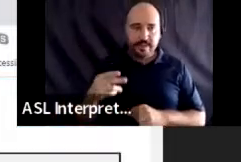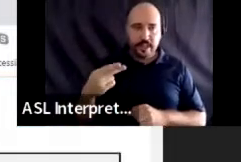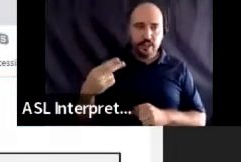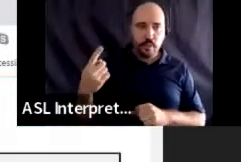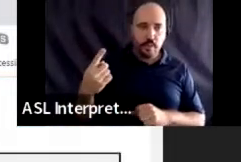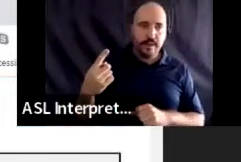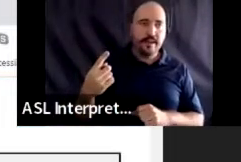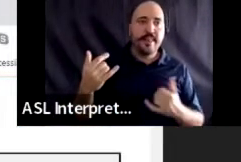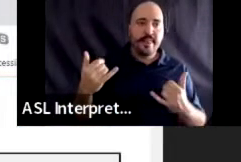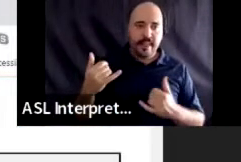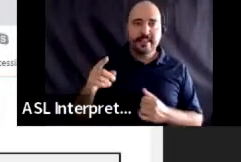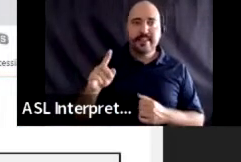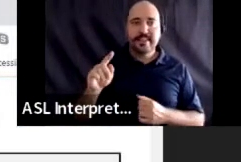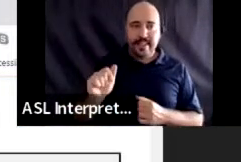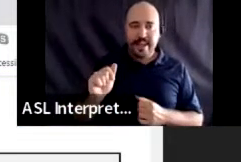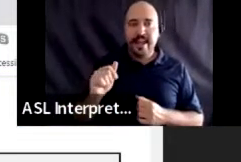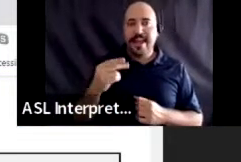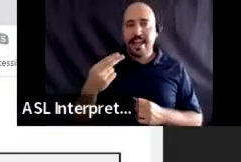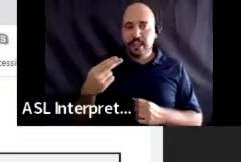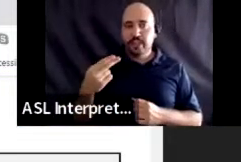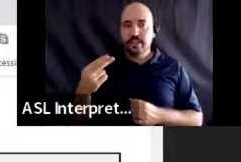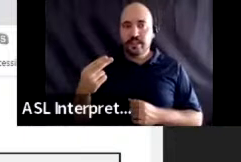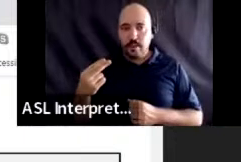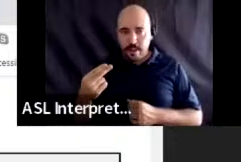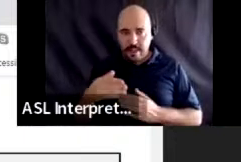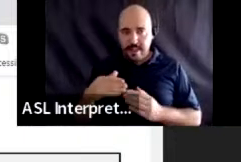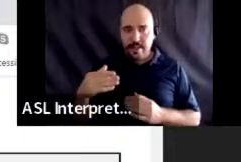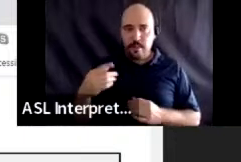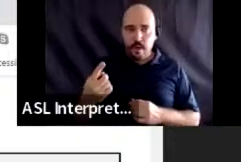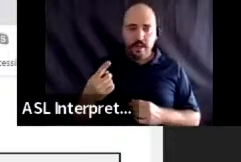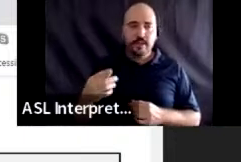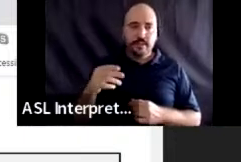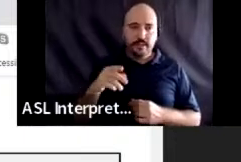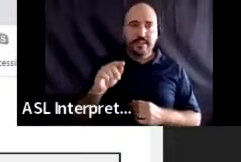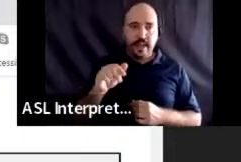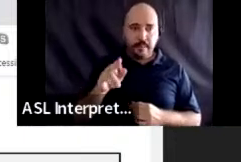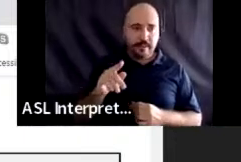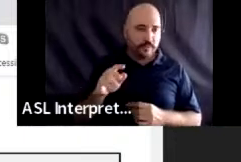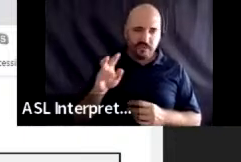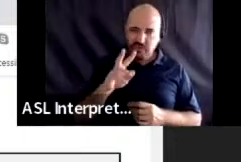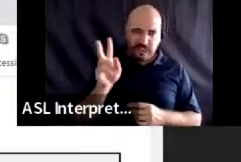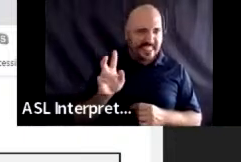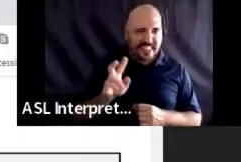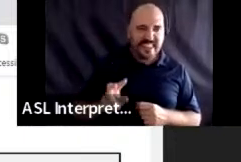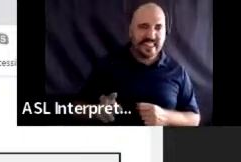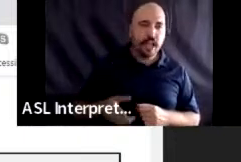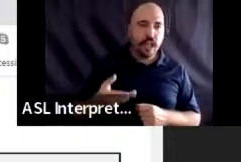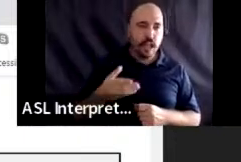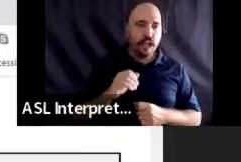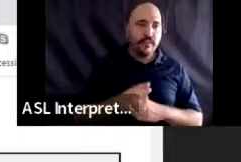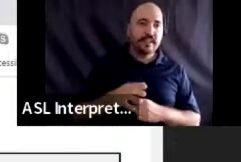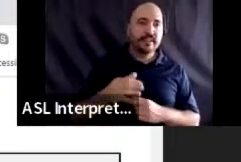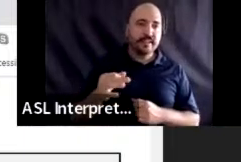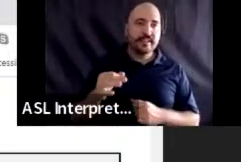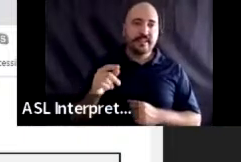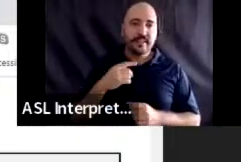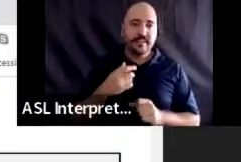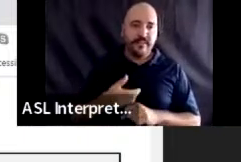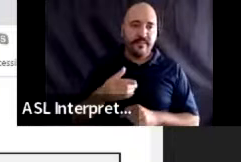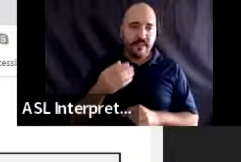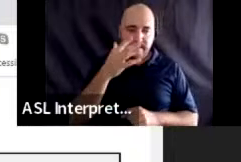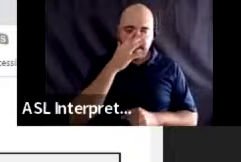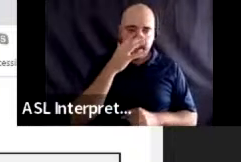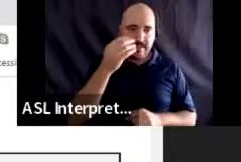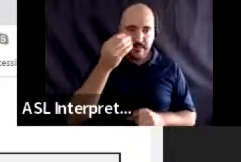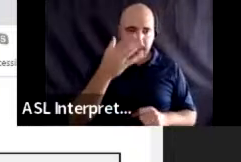data heading level 1. Latest data and H2. All right, Heading level another 2 data H1. update schedule. Our COVID-19 data is updated on these pages as follows. List of All free right, so items. there's